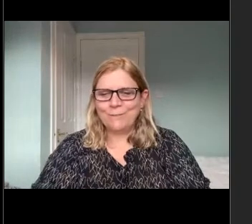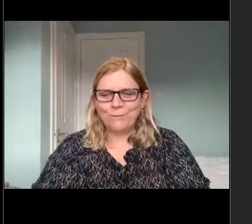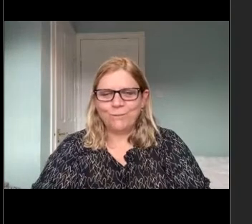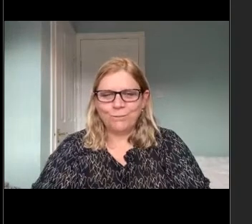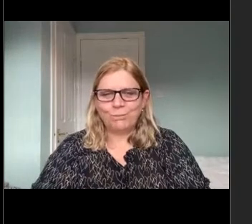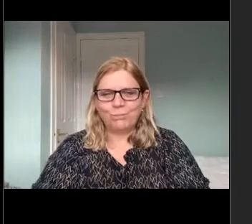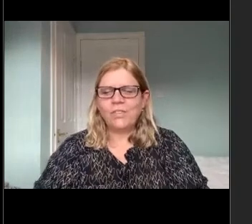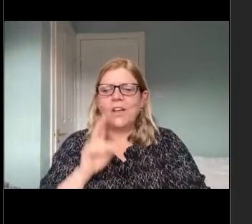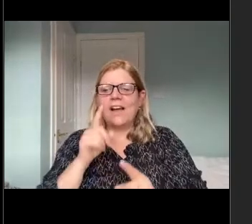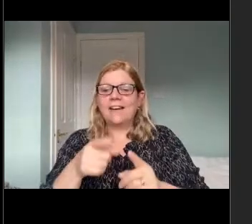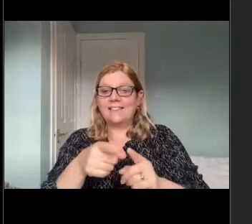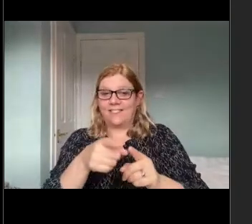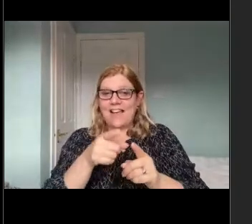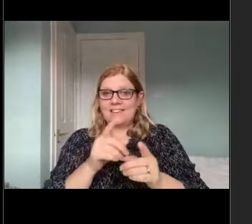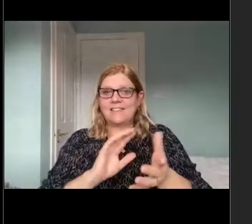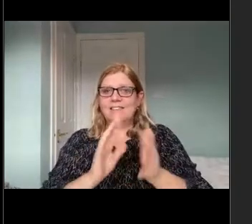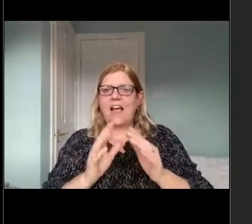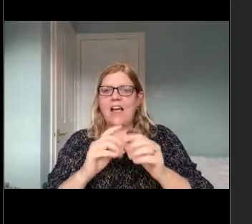journey.